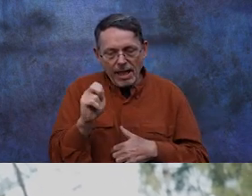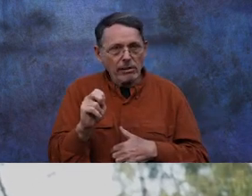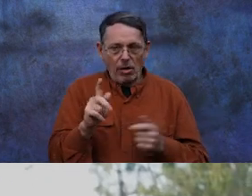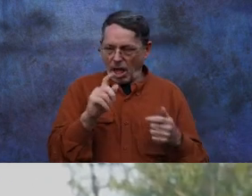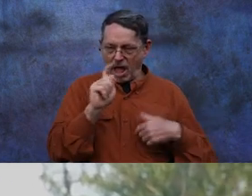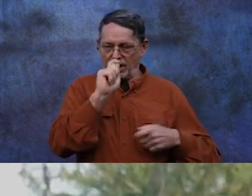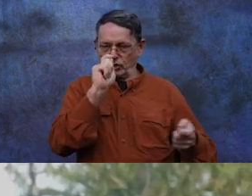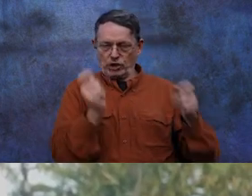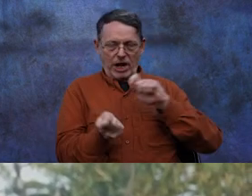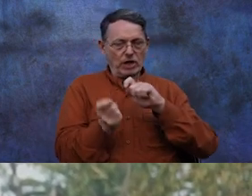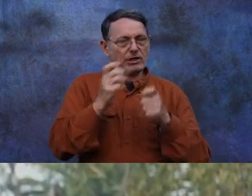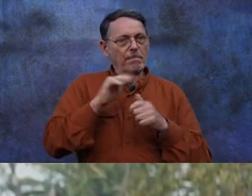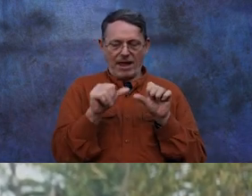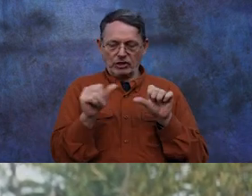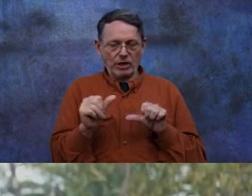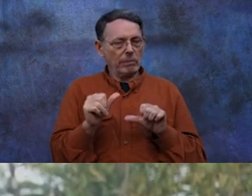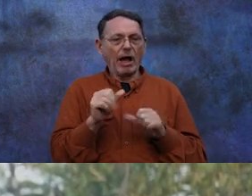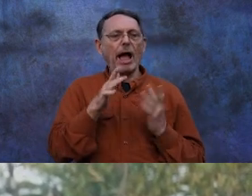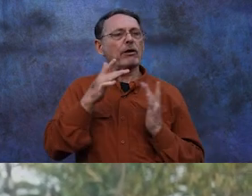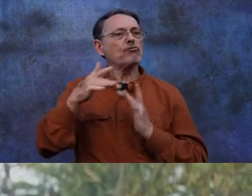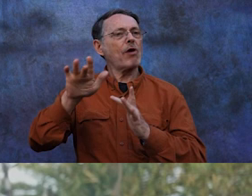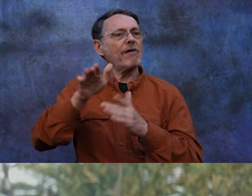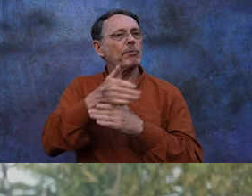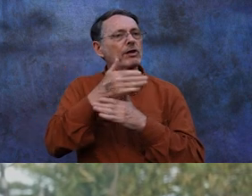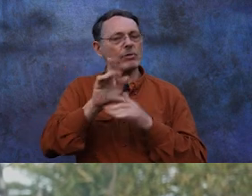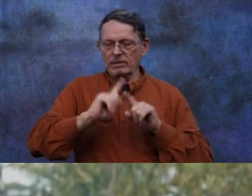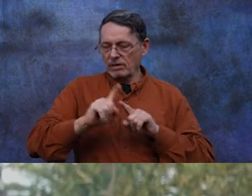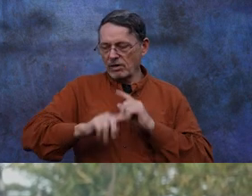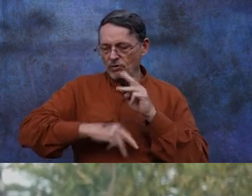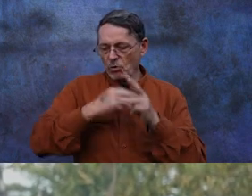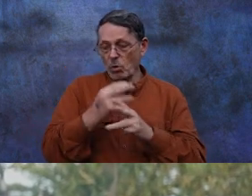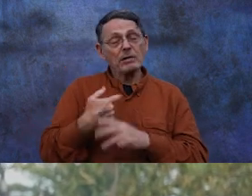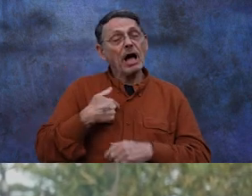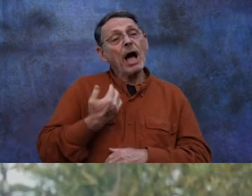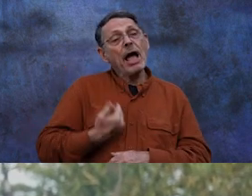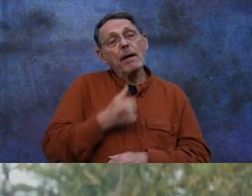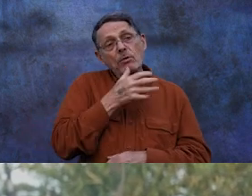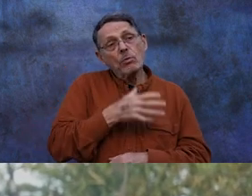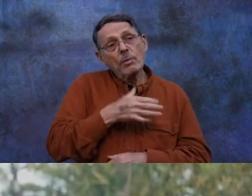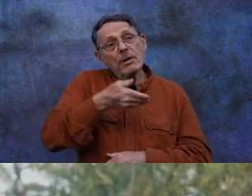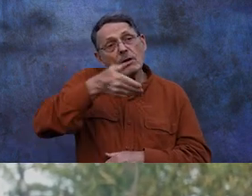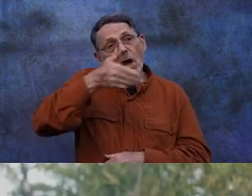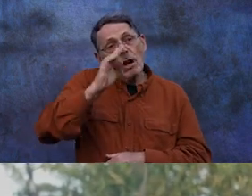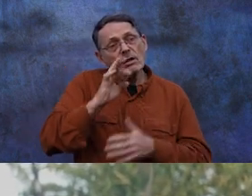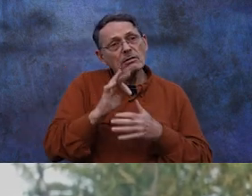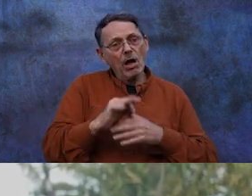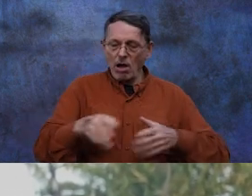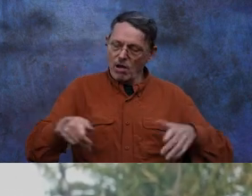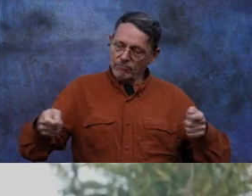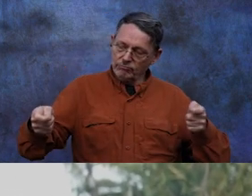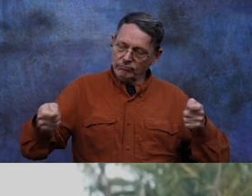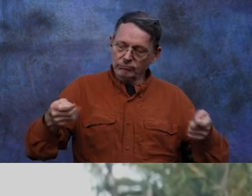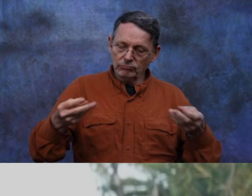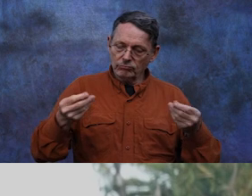travels between the worlds. And I am a goddess of sovereignty, of land